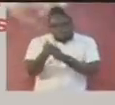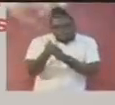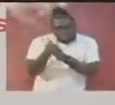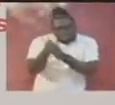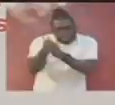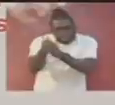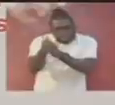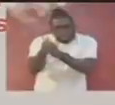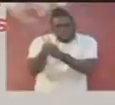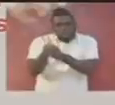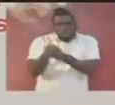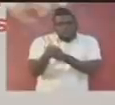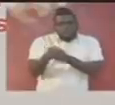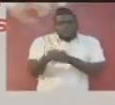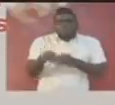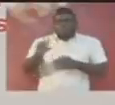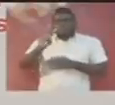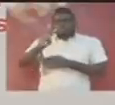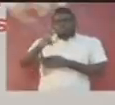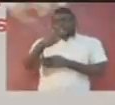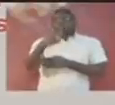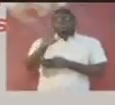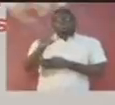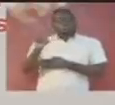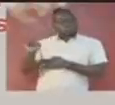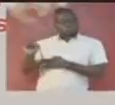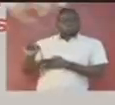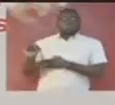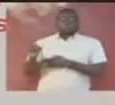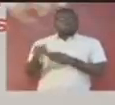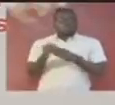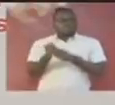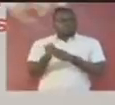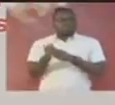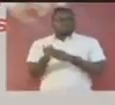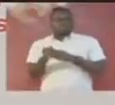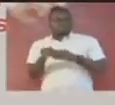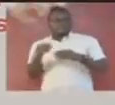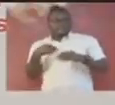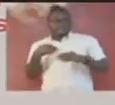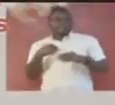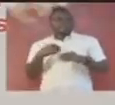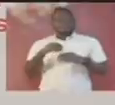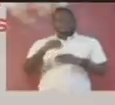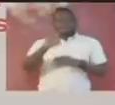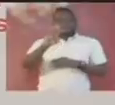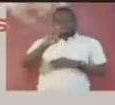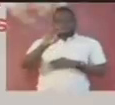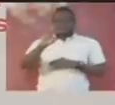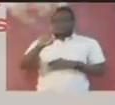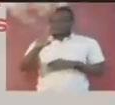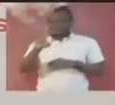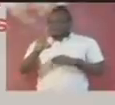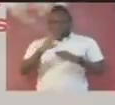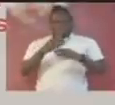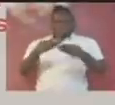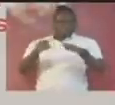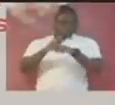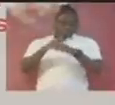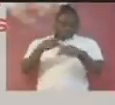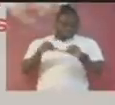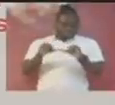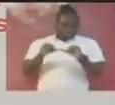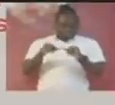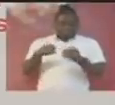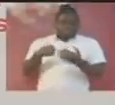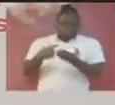Our borders are still closed. That conversation will start, I believe, in earnest if and when, well, not if, I